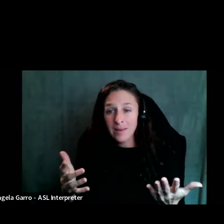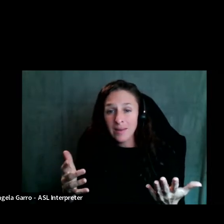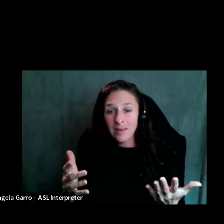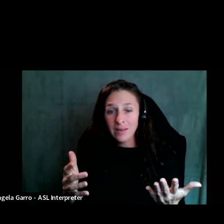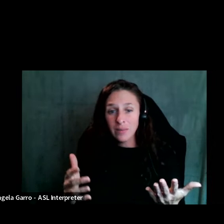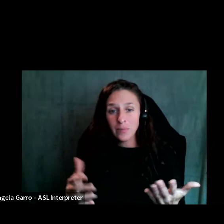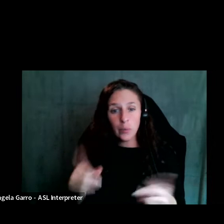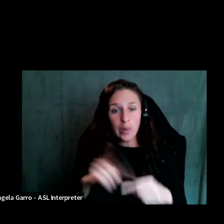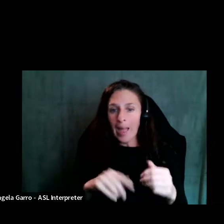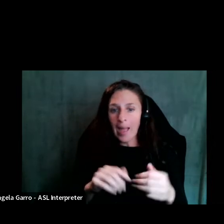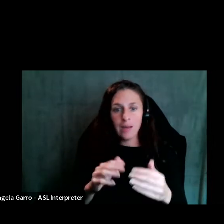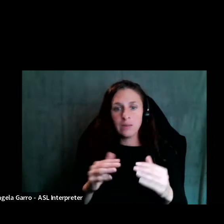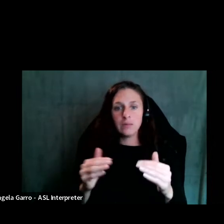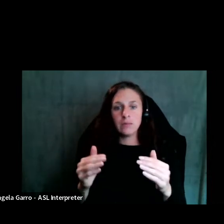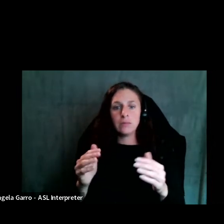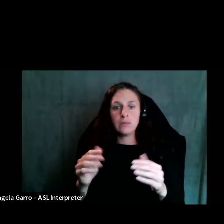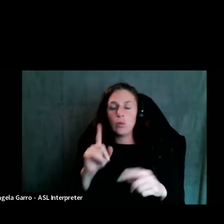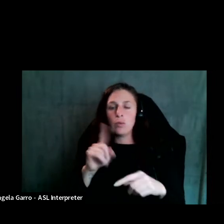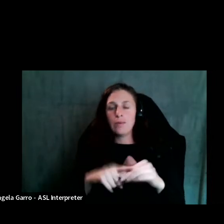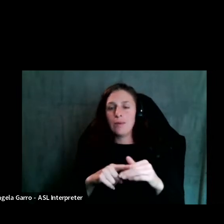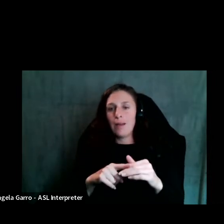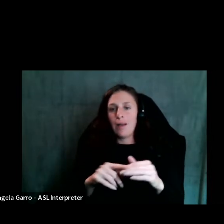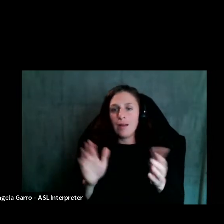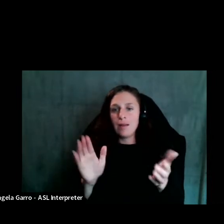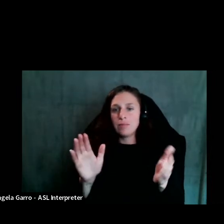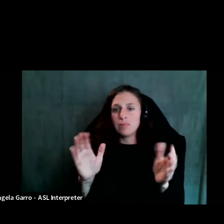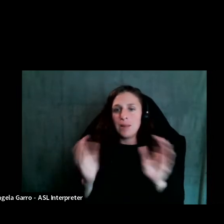Thank you. Thank you.